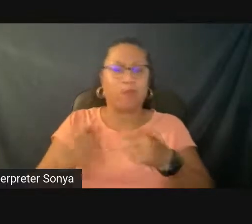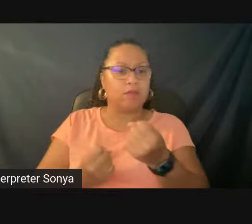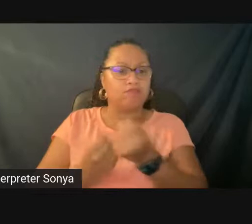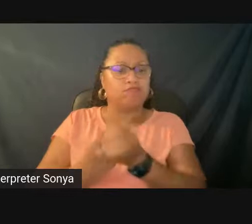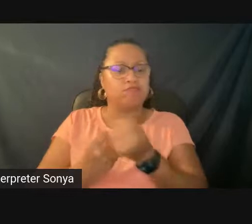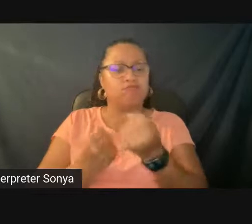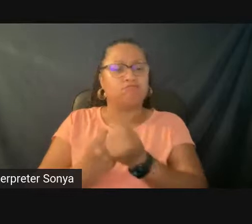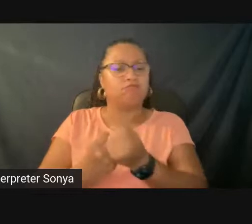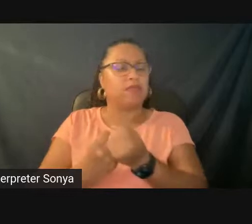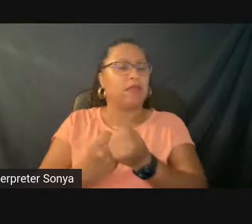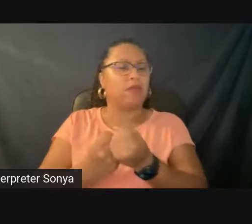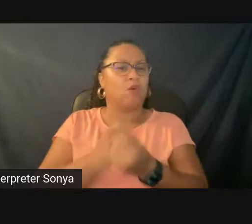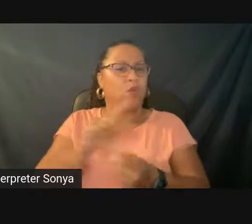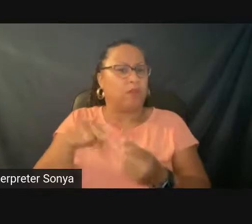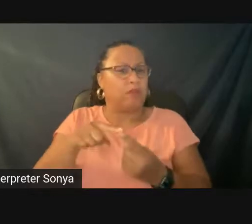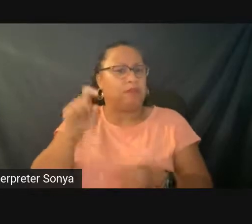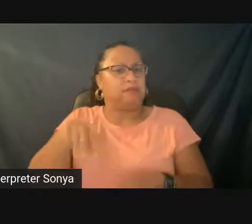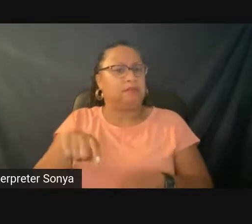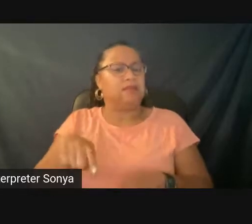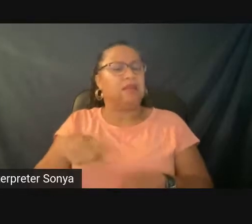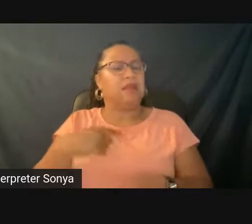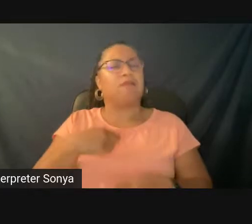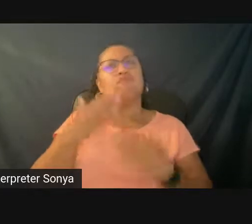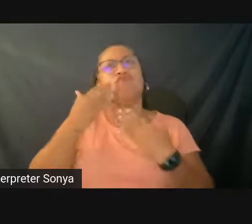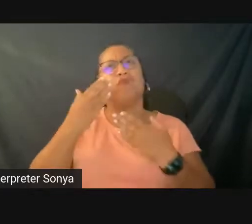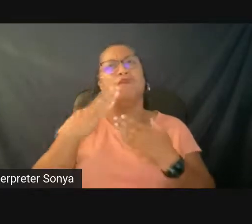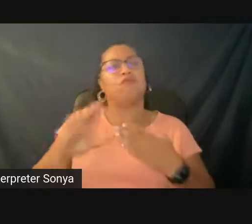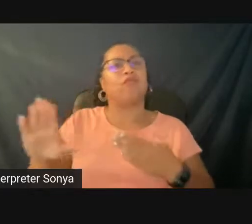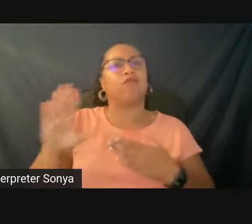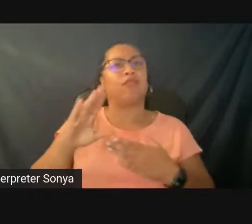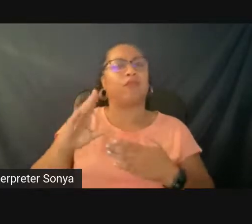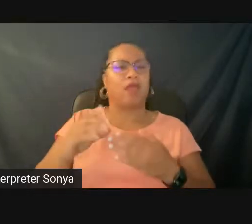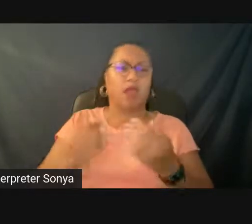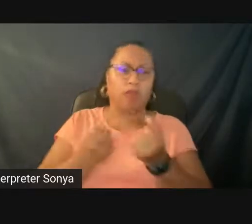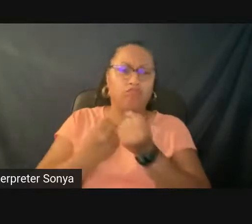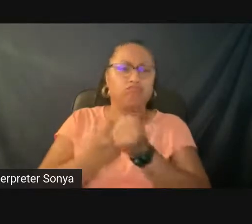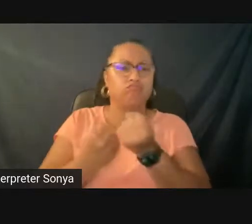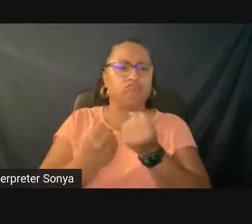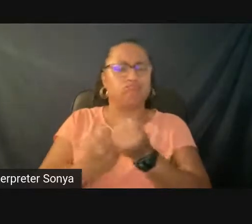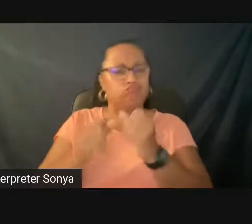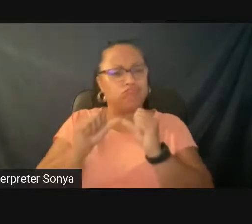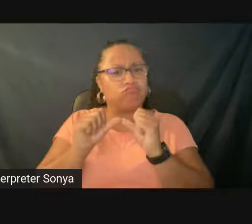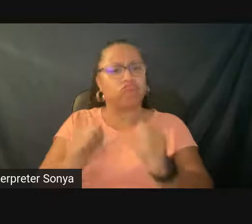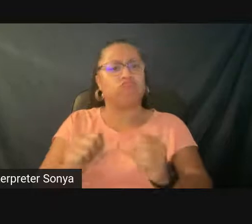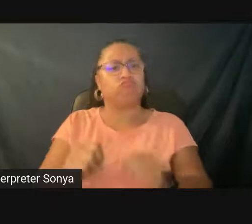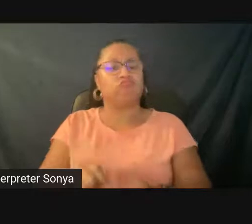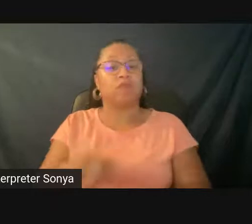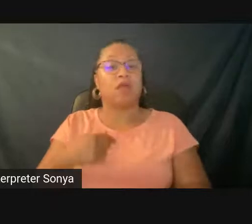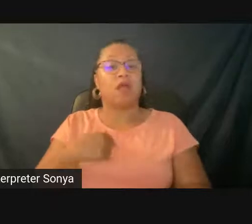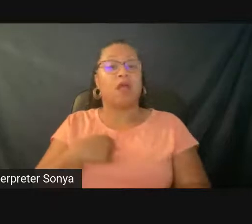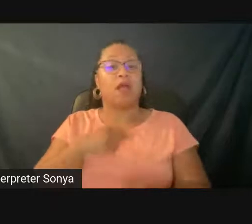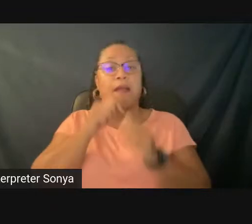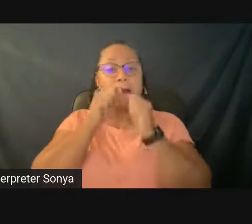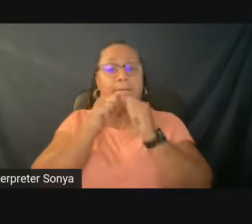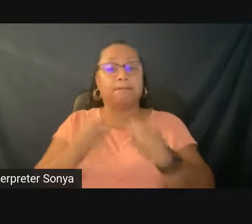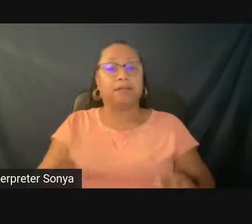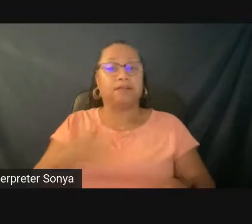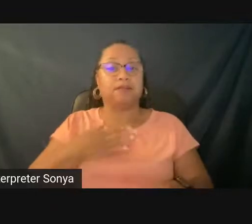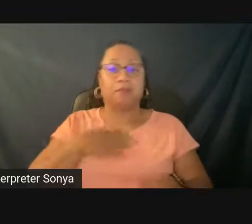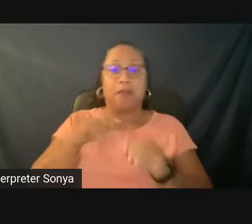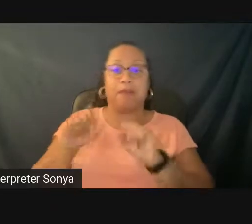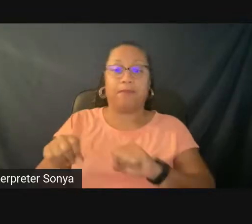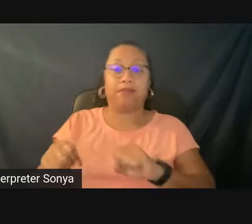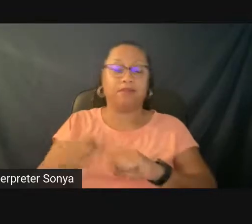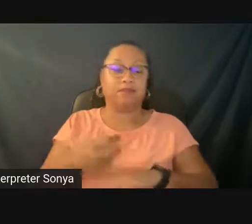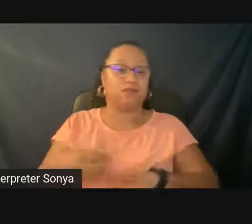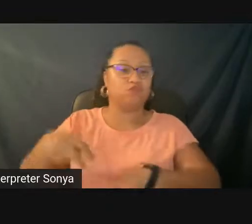need, and I'm grateful for their sturdiness. I bless my ability to stand